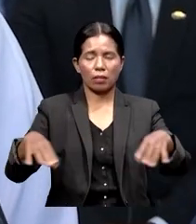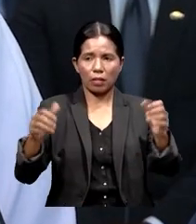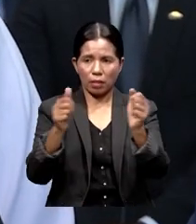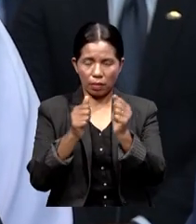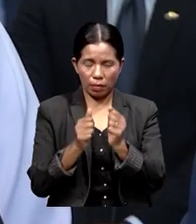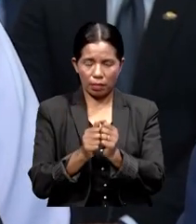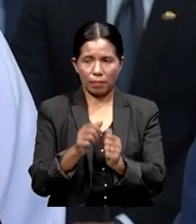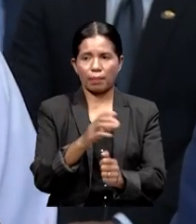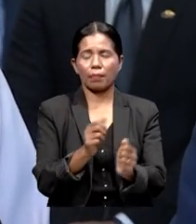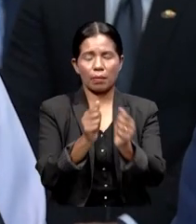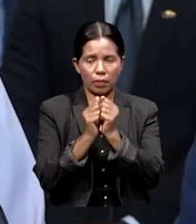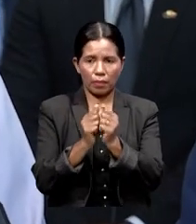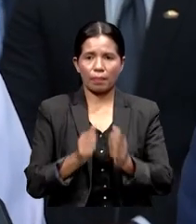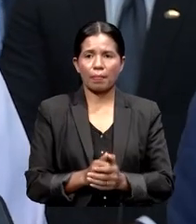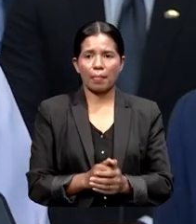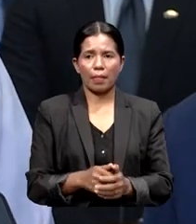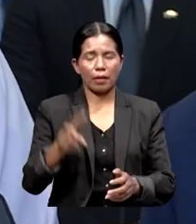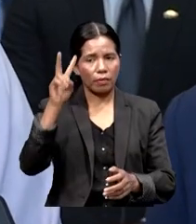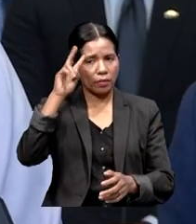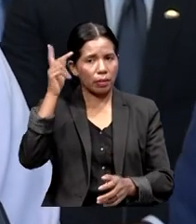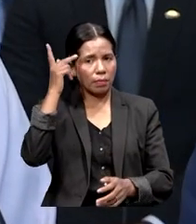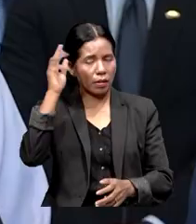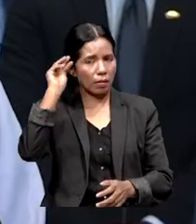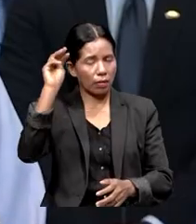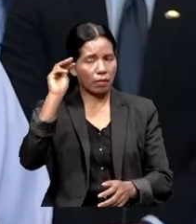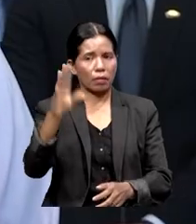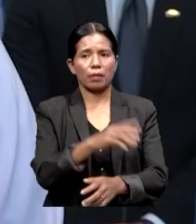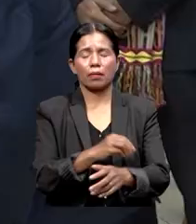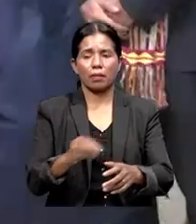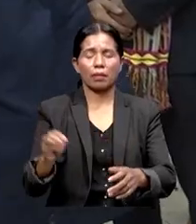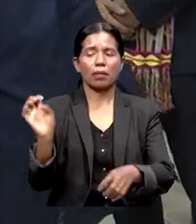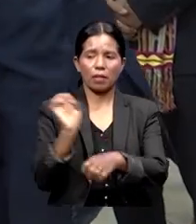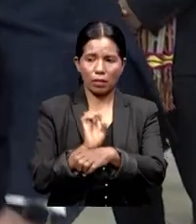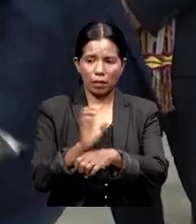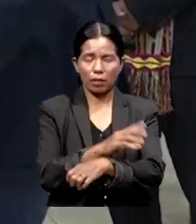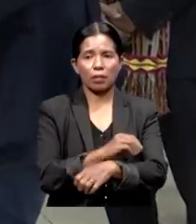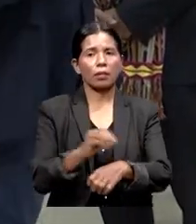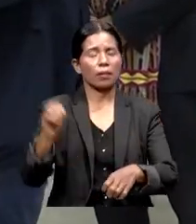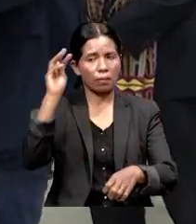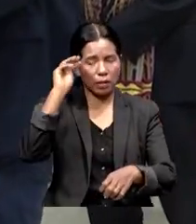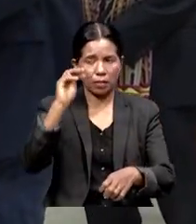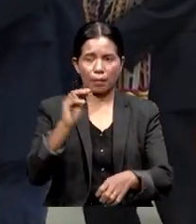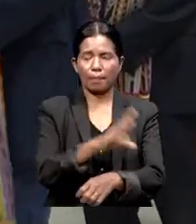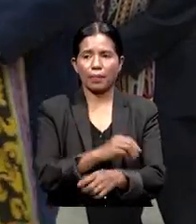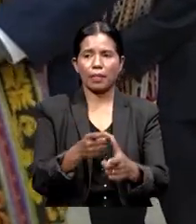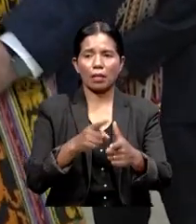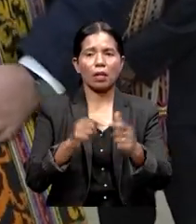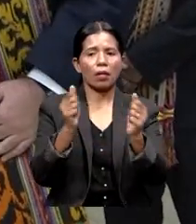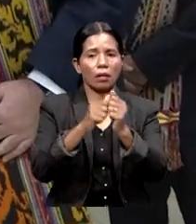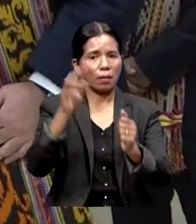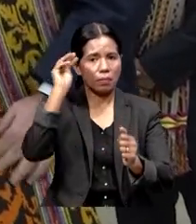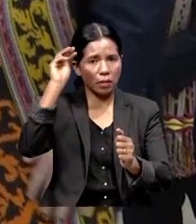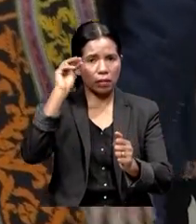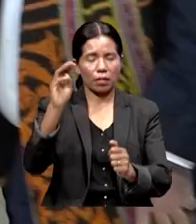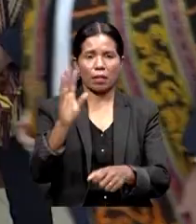to do together. Assunto ne be vice-primeiro-ministro, ministro coordenador assuntos econômicos, no ministro turismo, no ambiente, o ministro comércio